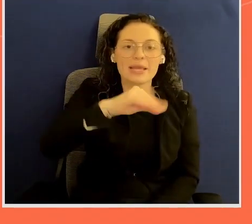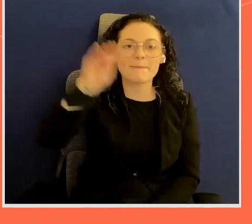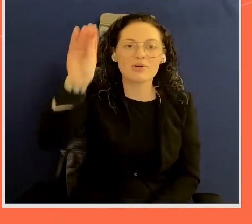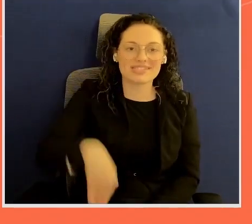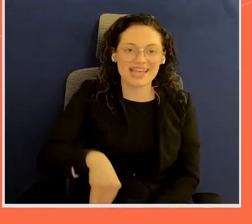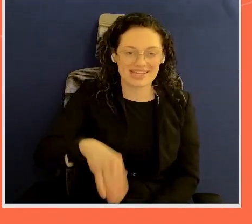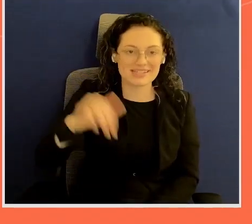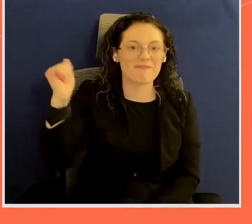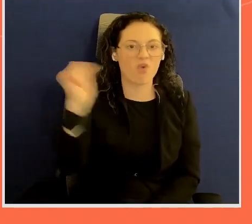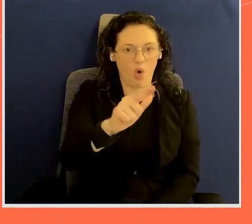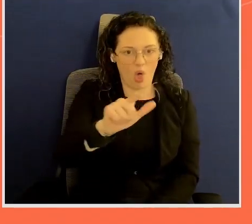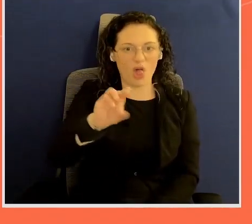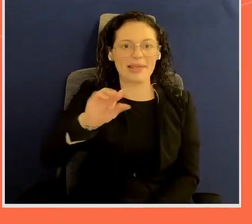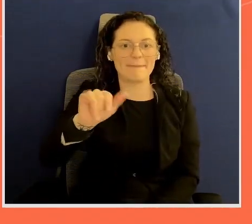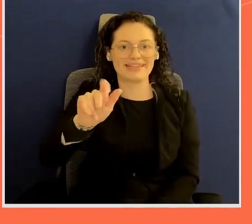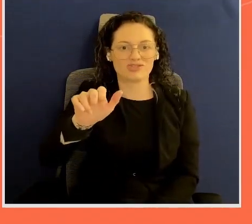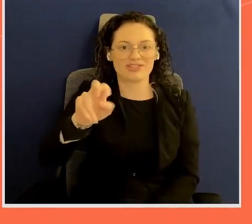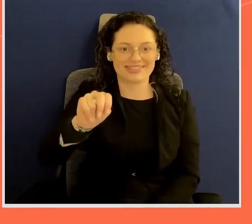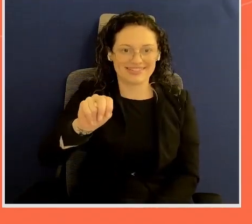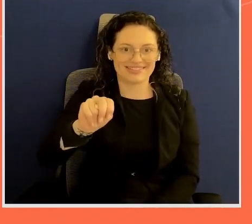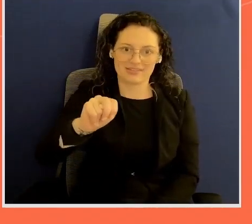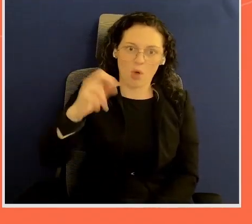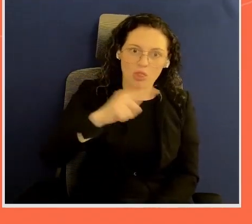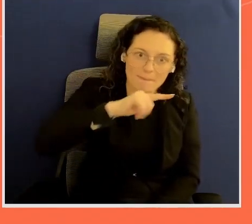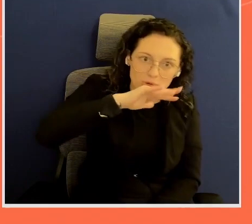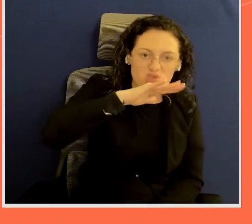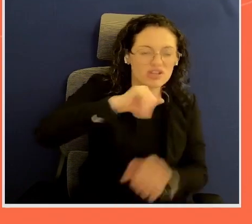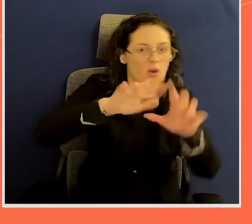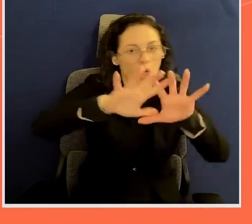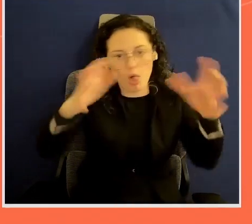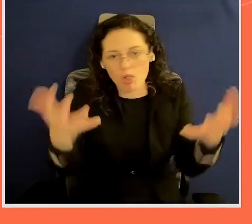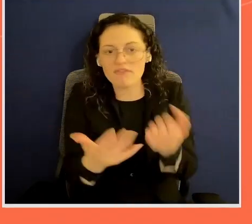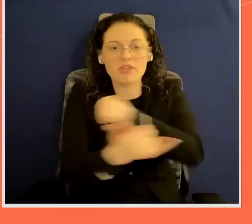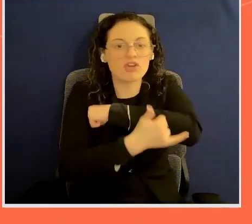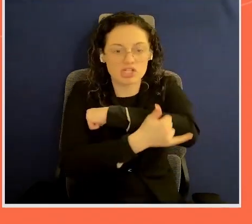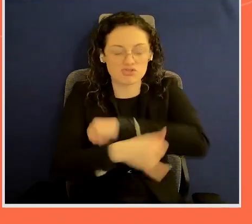came, they fed him the rocks. The snake